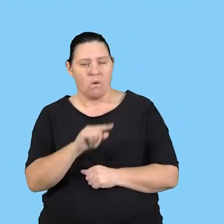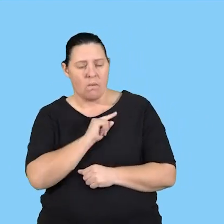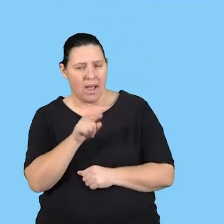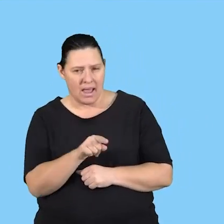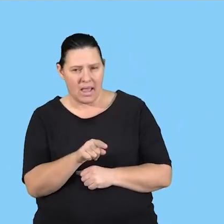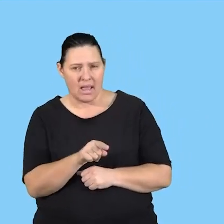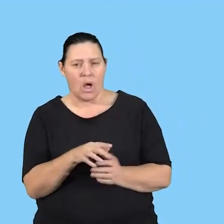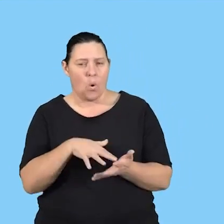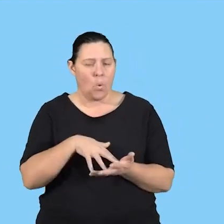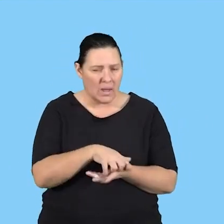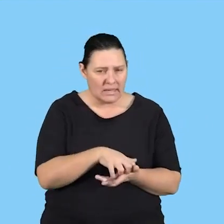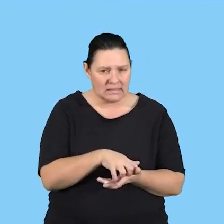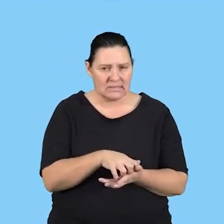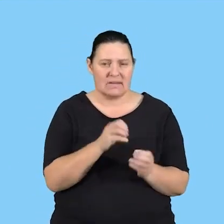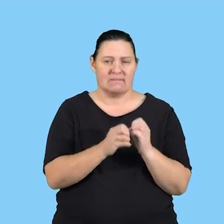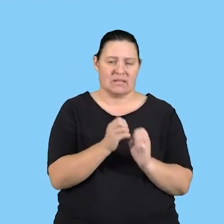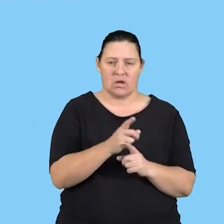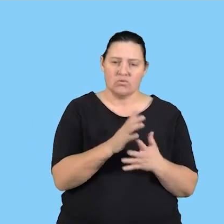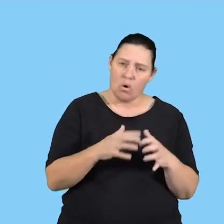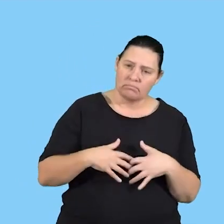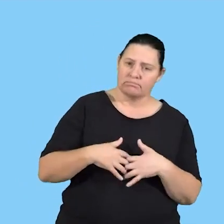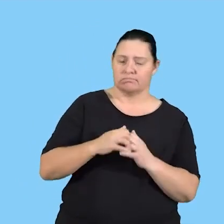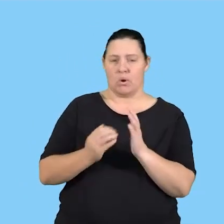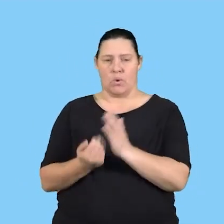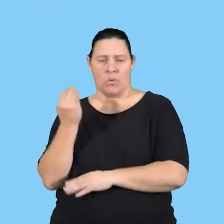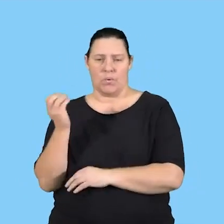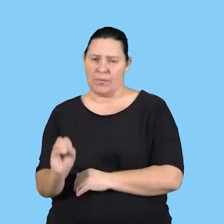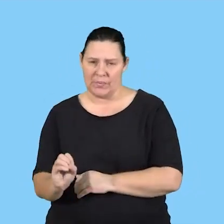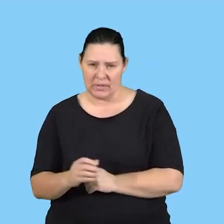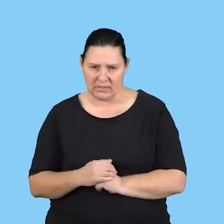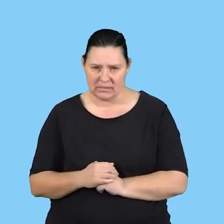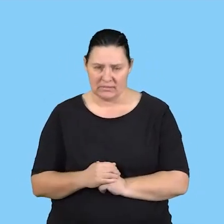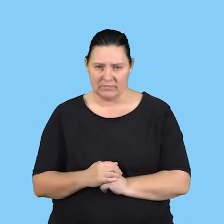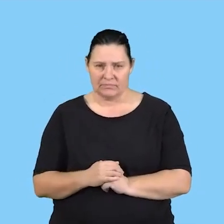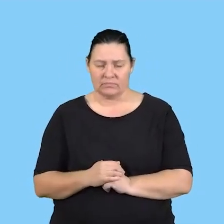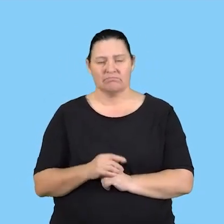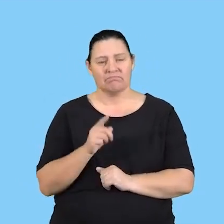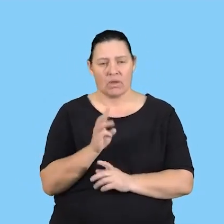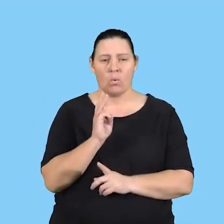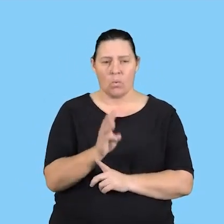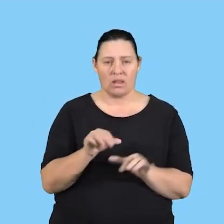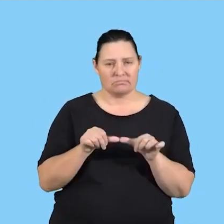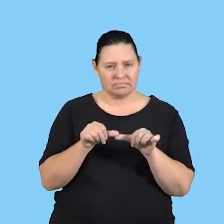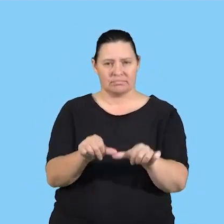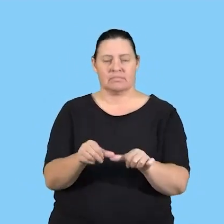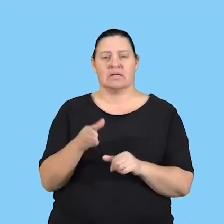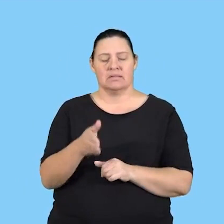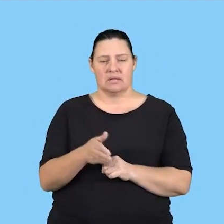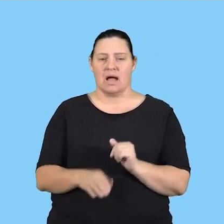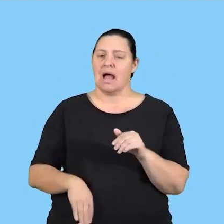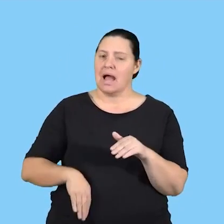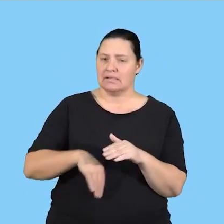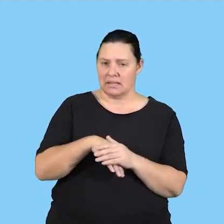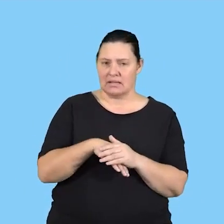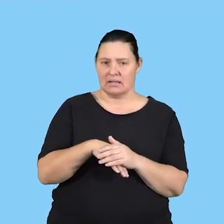address the weaknesses and not to create something new. They are going to remain in place